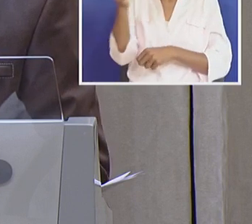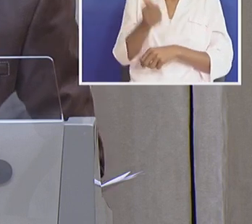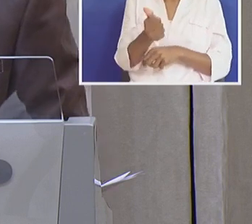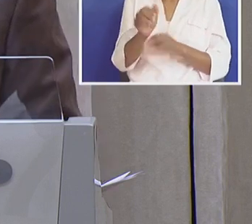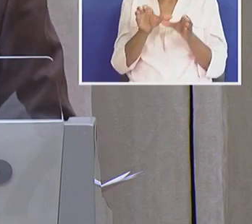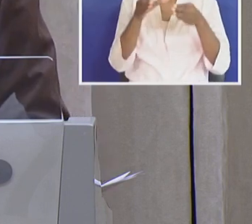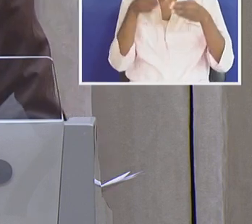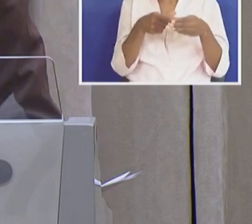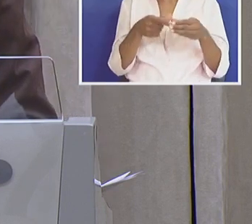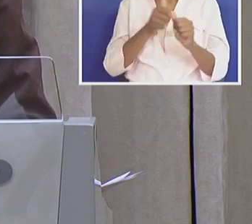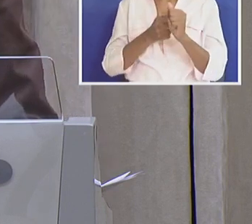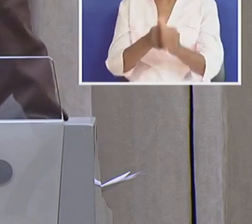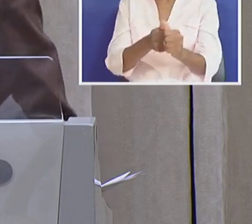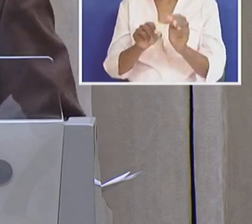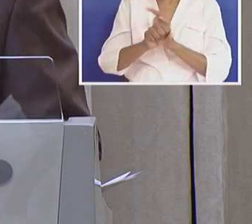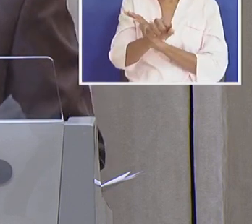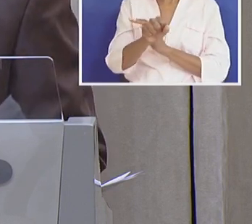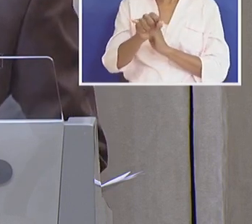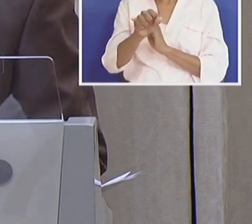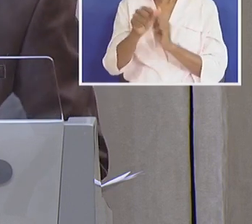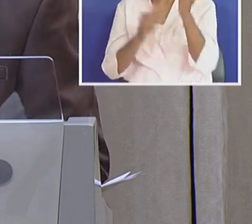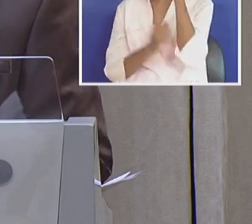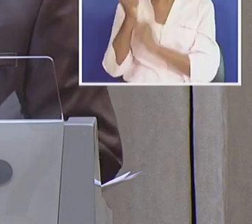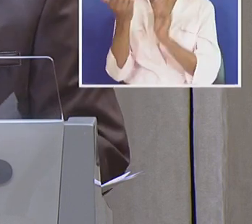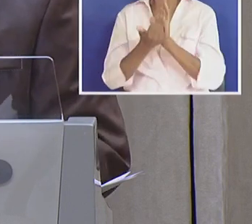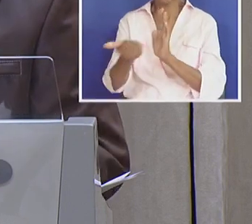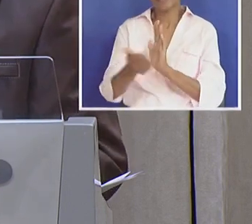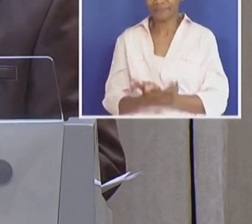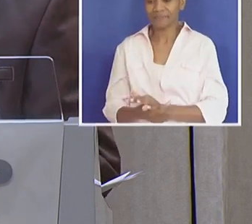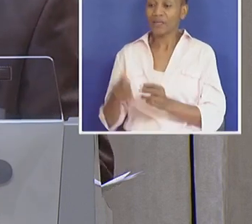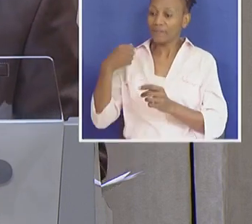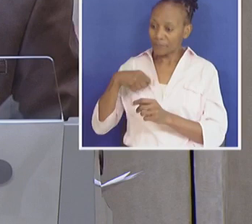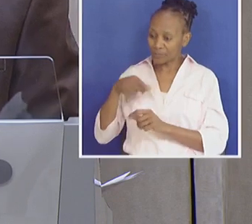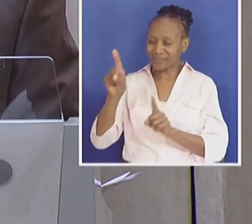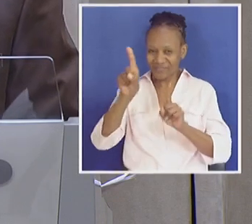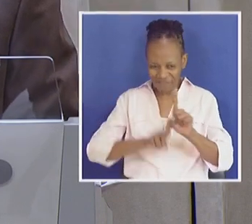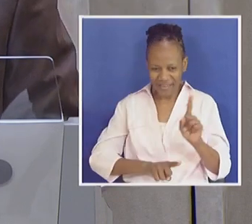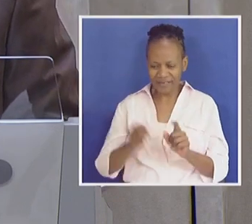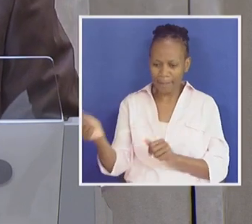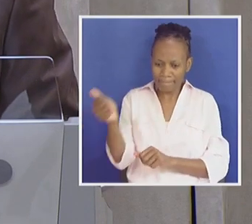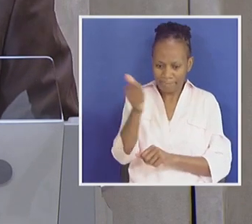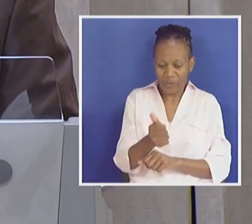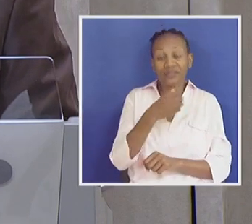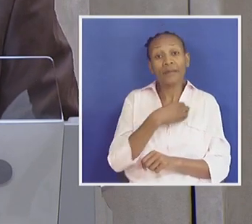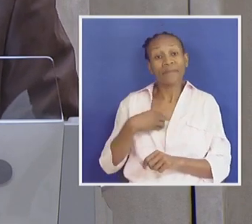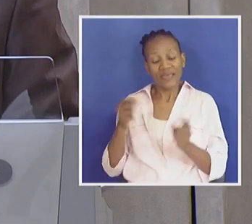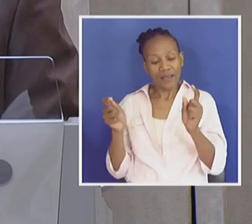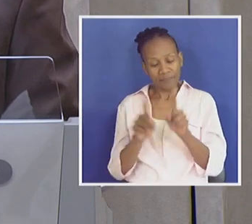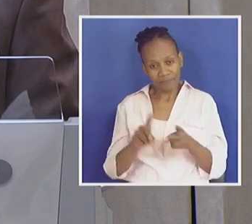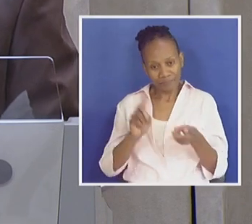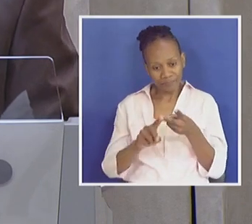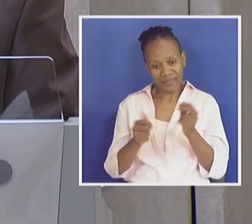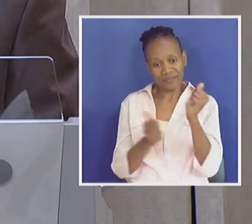of the provision of Section 43 of the Structures Act. Failure by the Nquthu Municipal Council to elect its mayor and deputy mayor